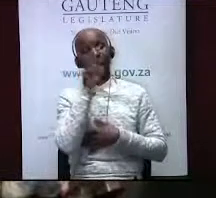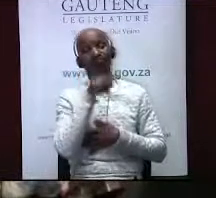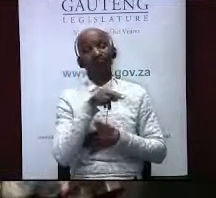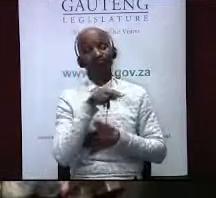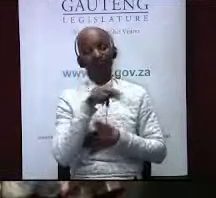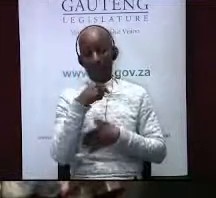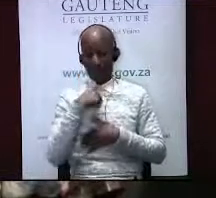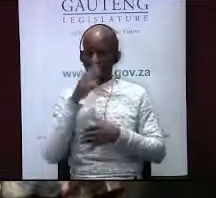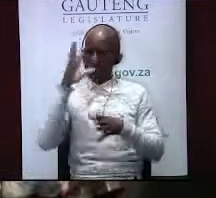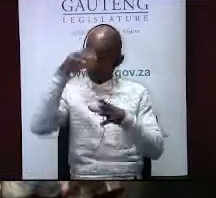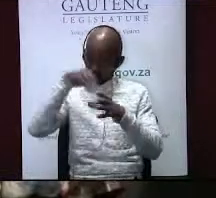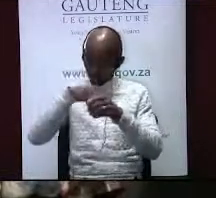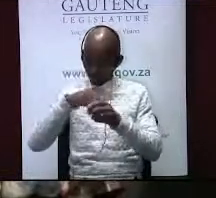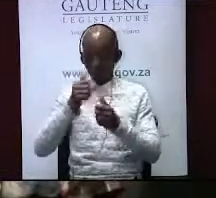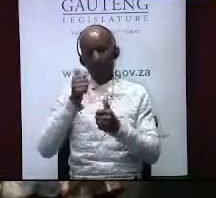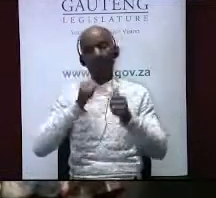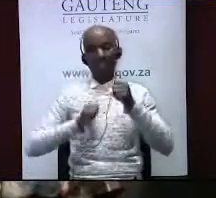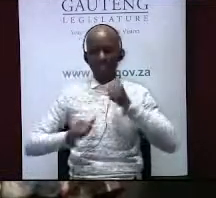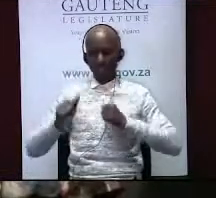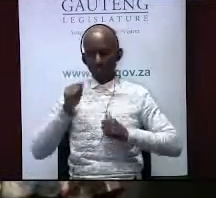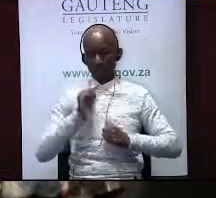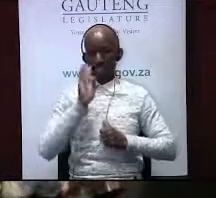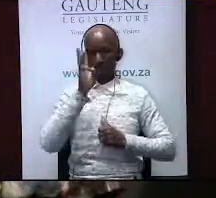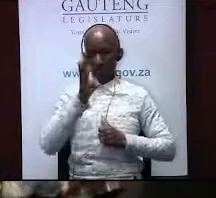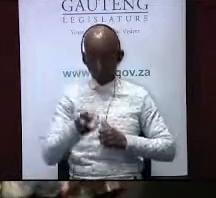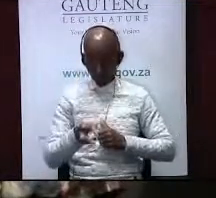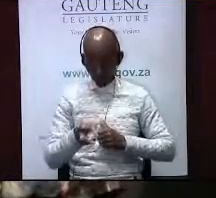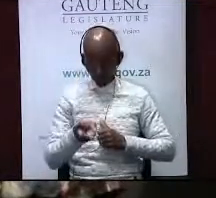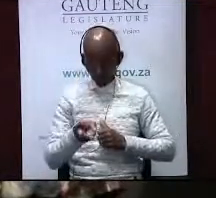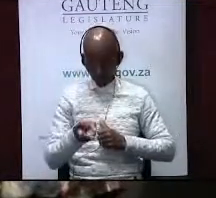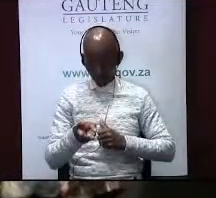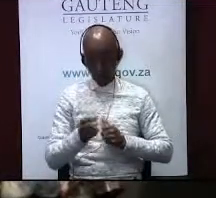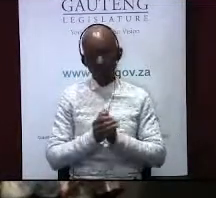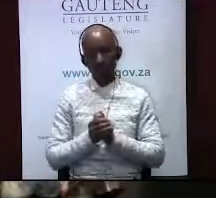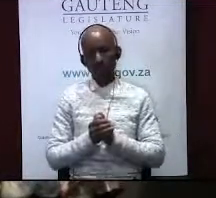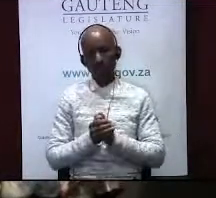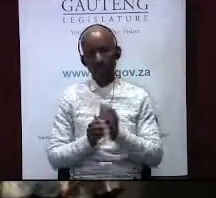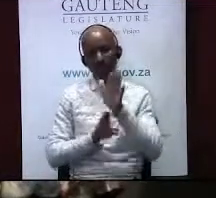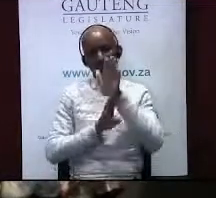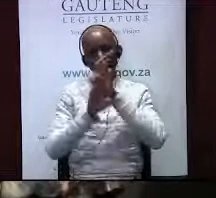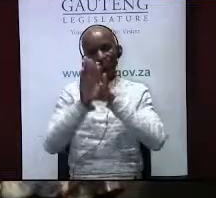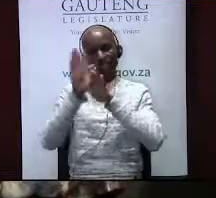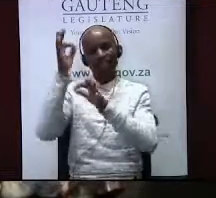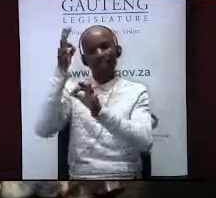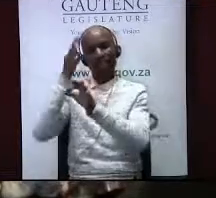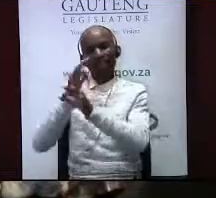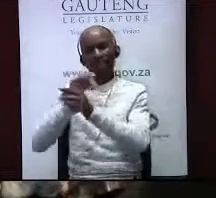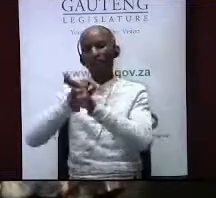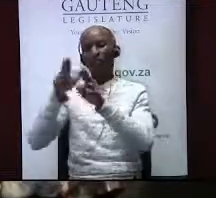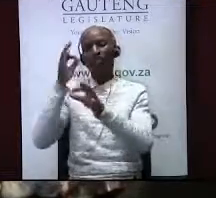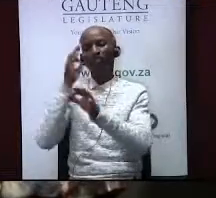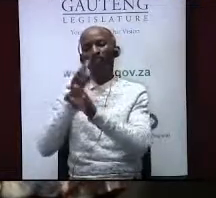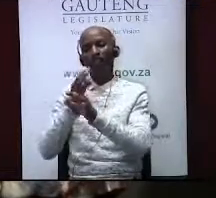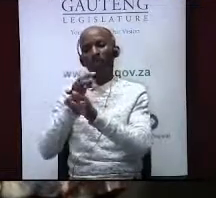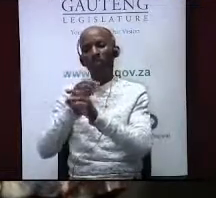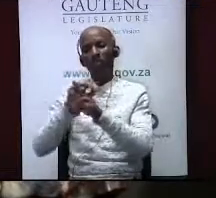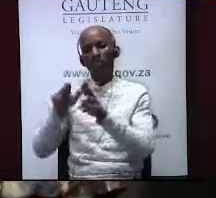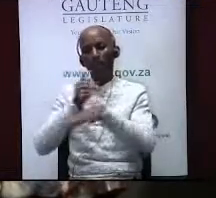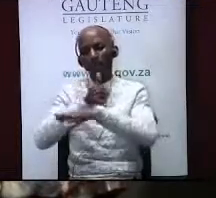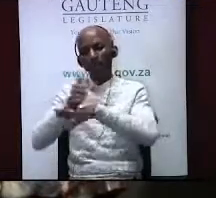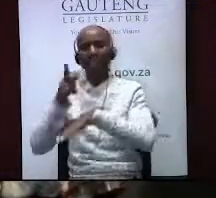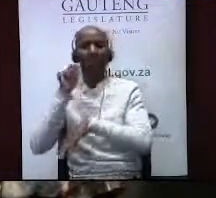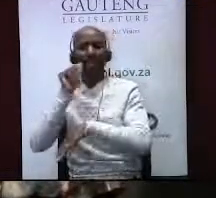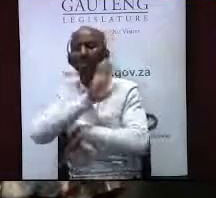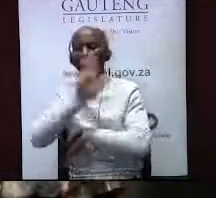I'm part of the activists that are really, really promoting fatherhood. Fatherhood is not only based of